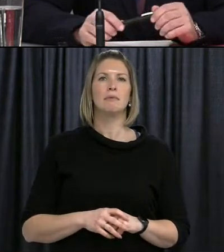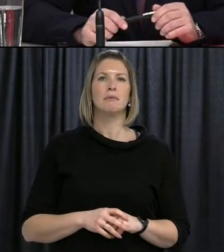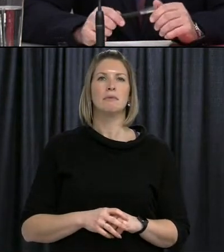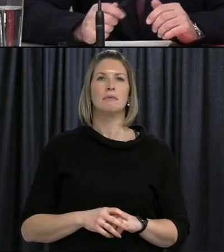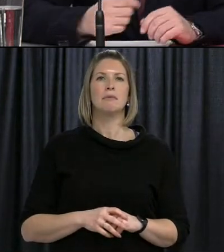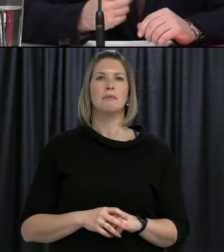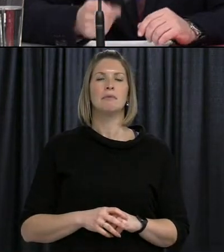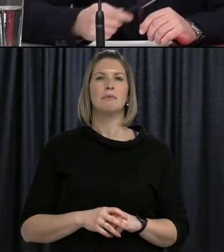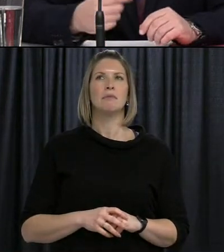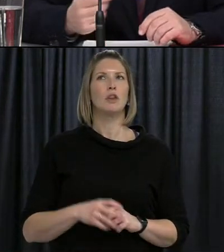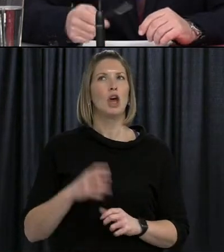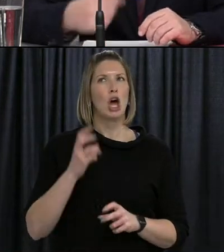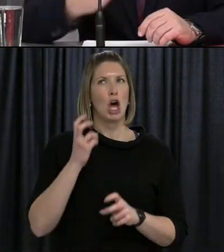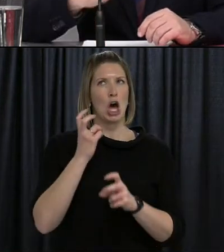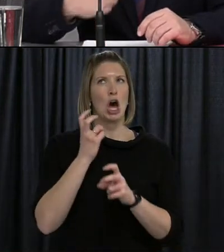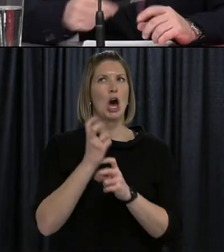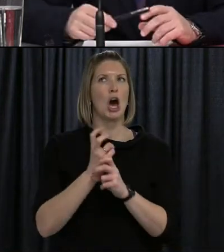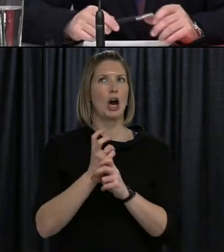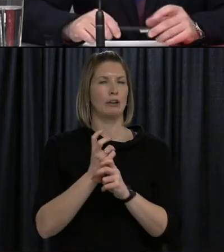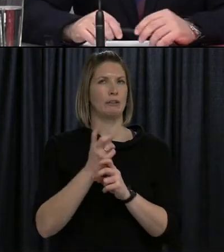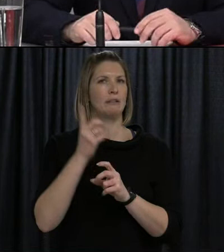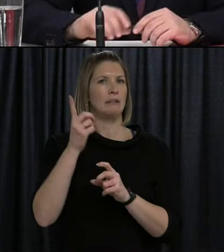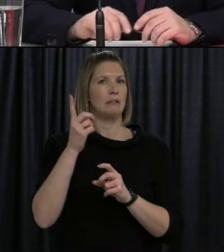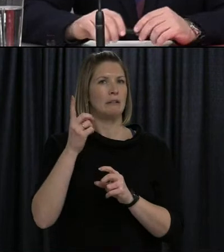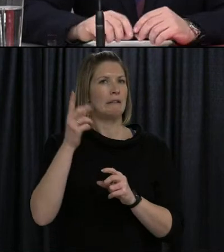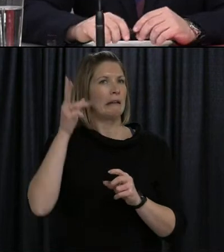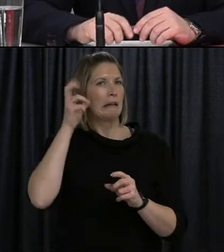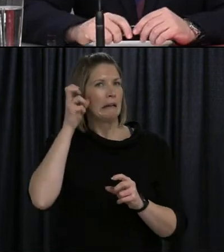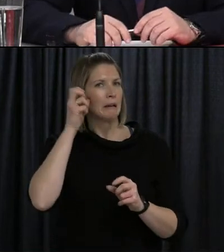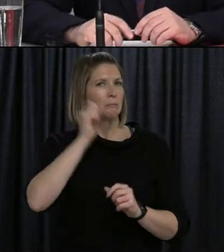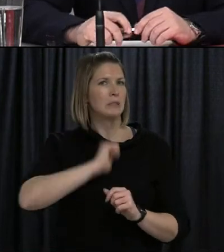back. It's really hard to talk when you're hearing it.